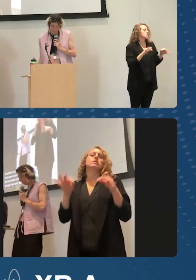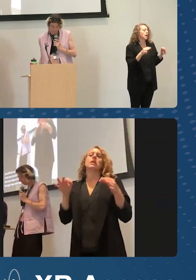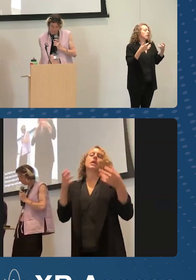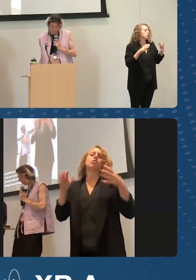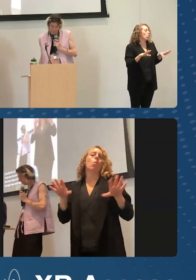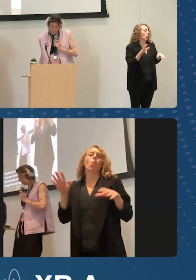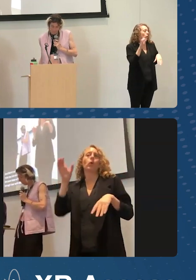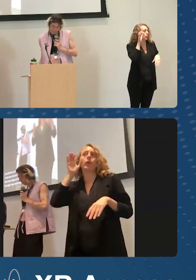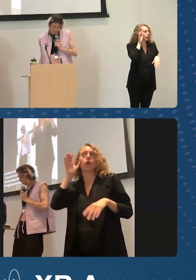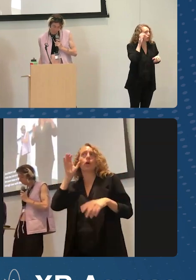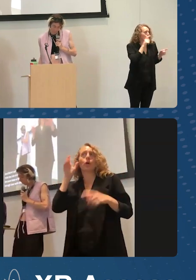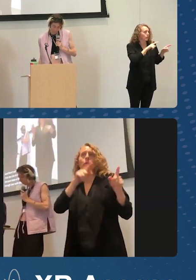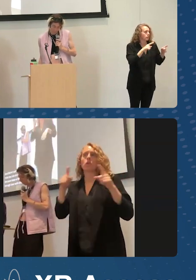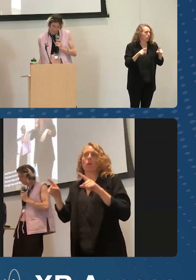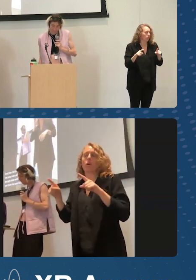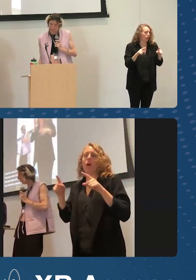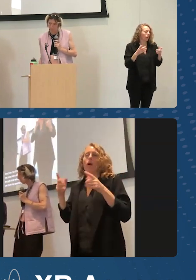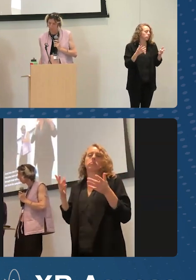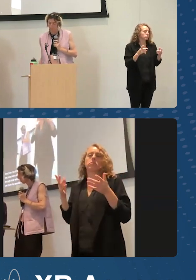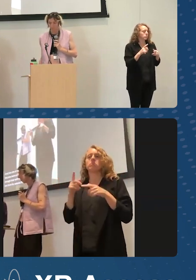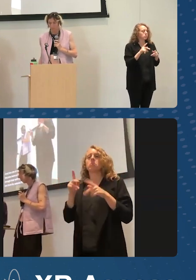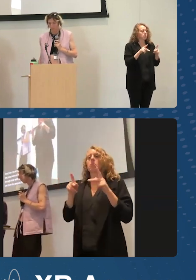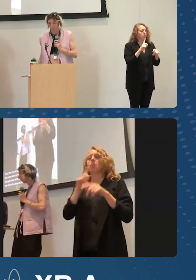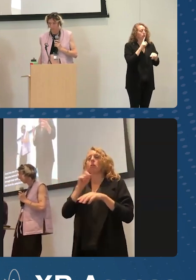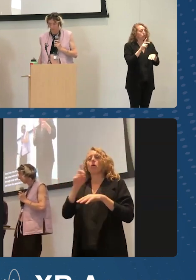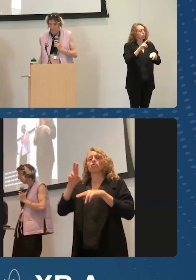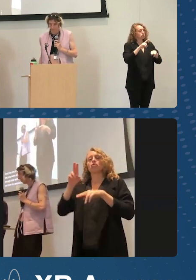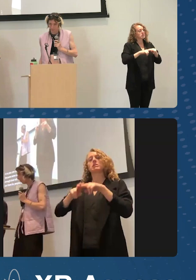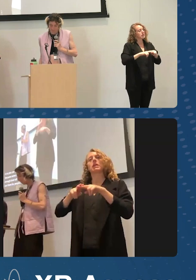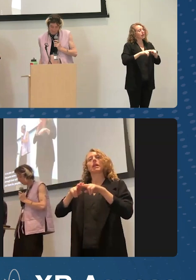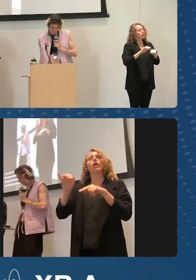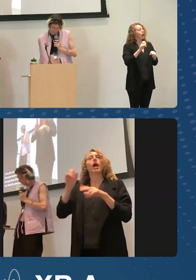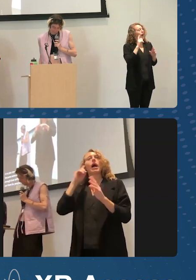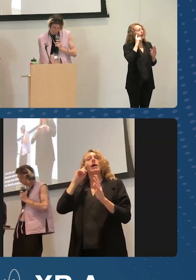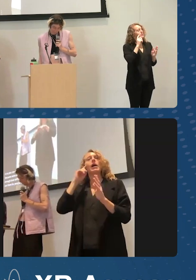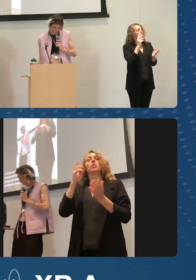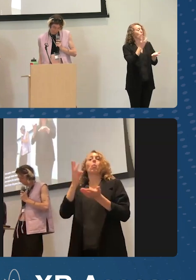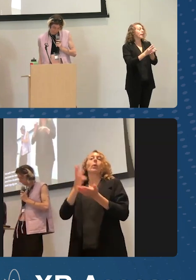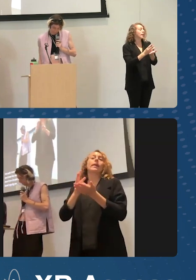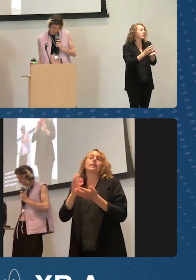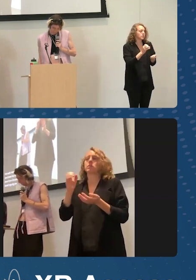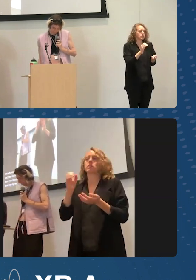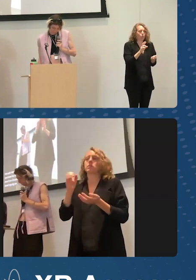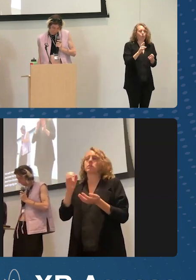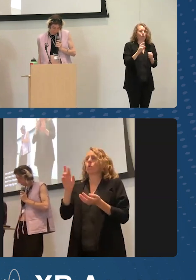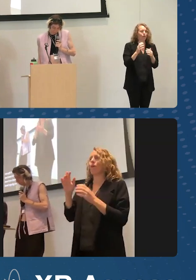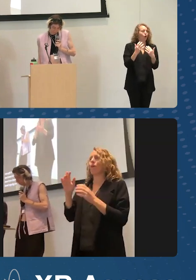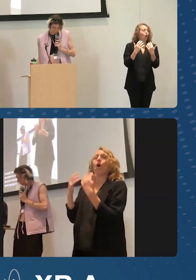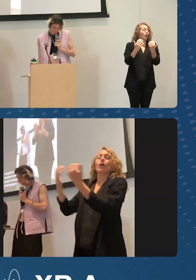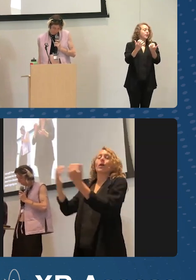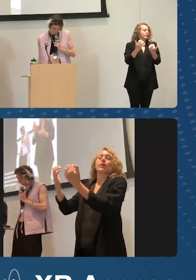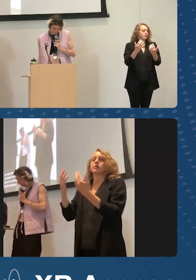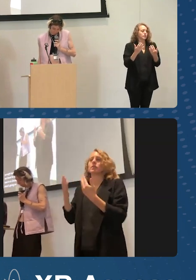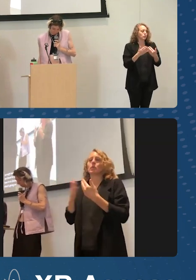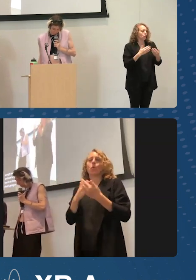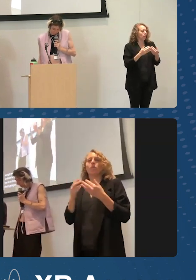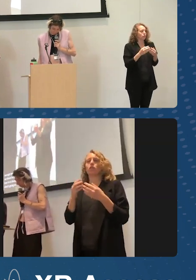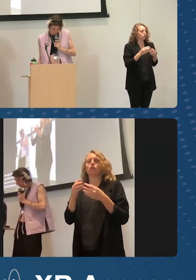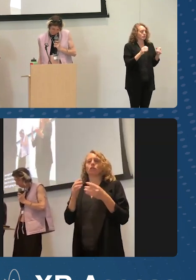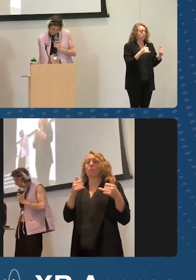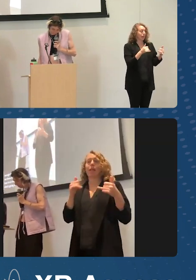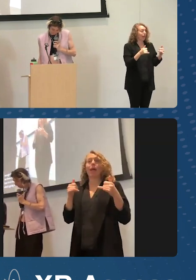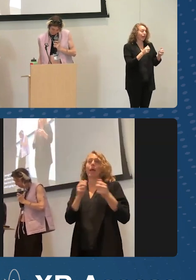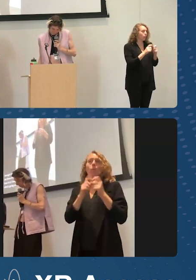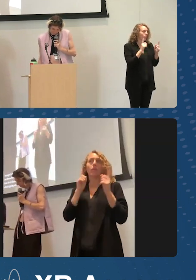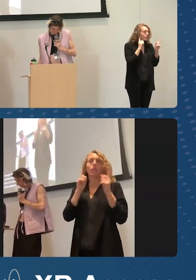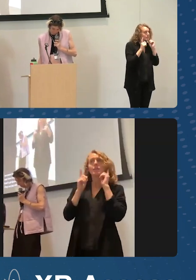on, right? And they're just kind of like sitting there as a witness or an audience to whoever's, you know, playing through the sound. And so,